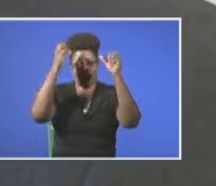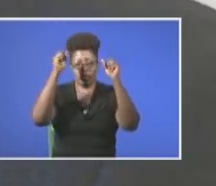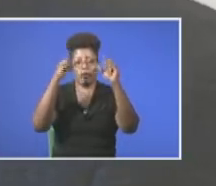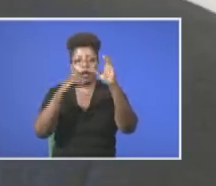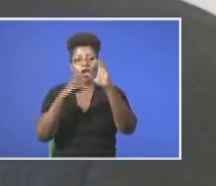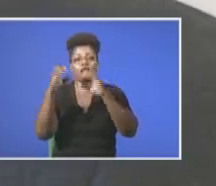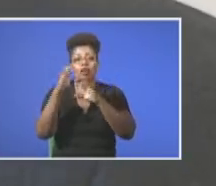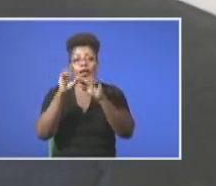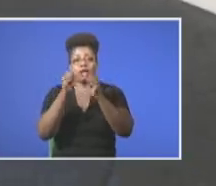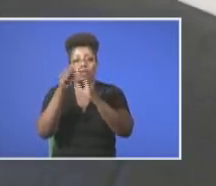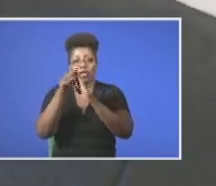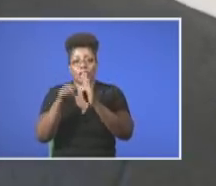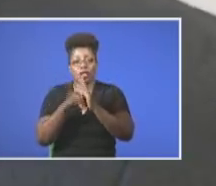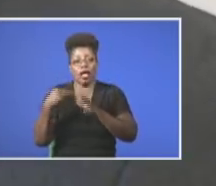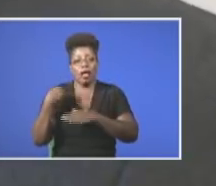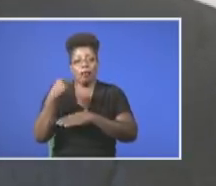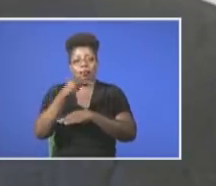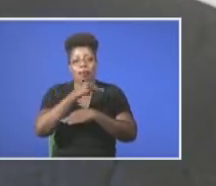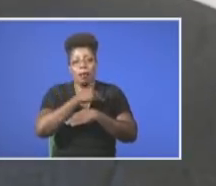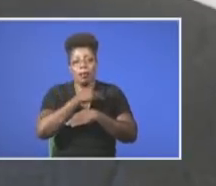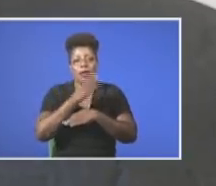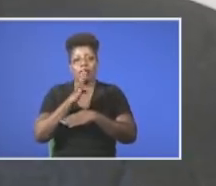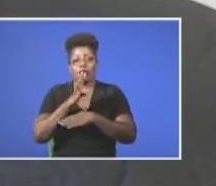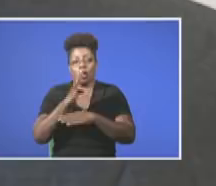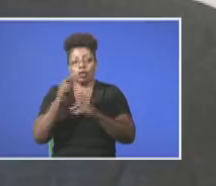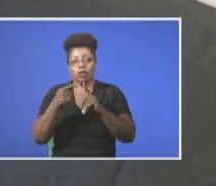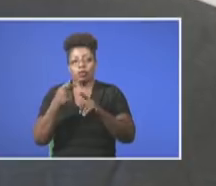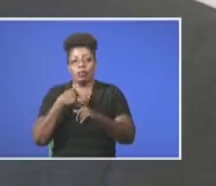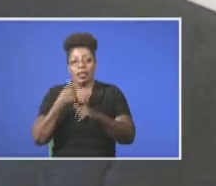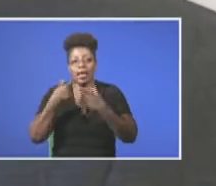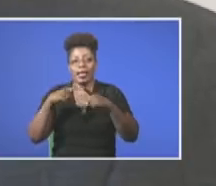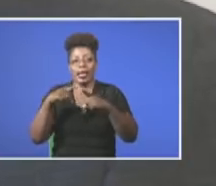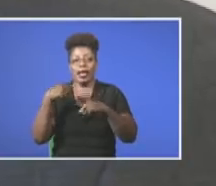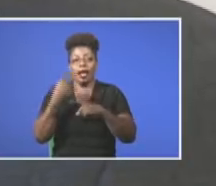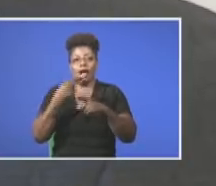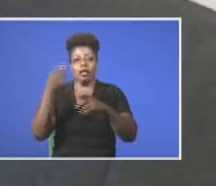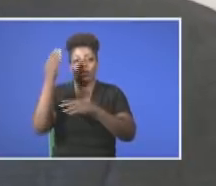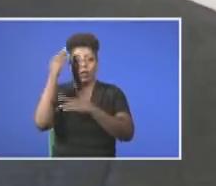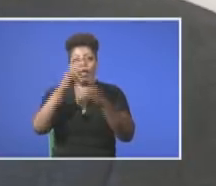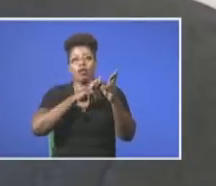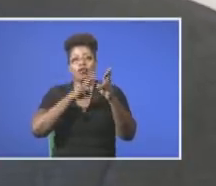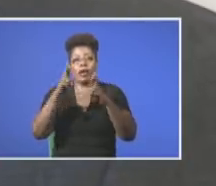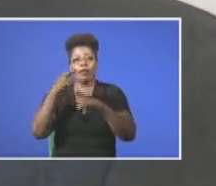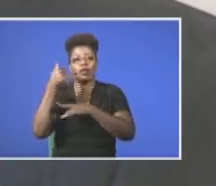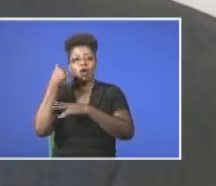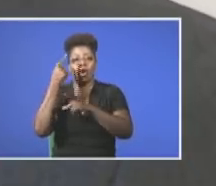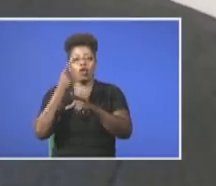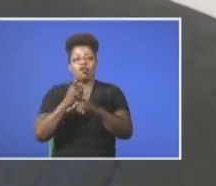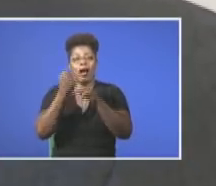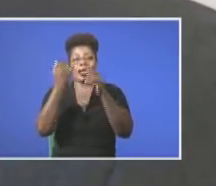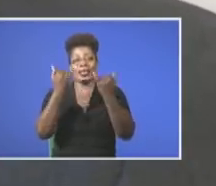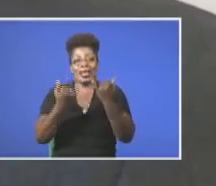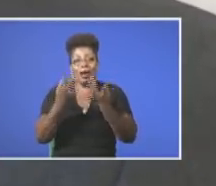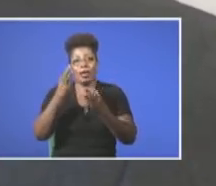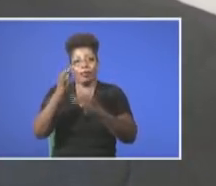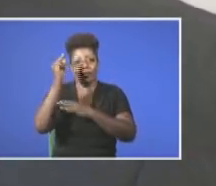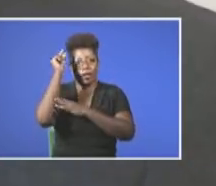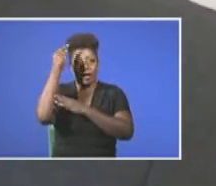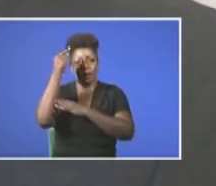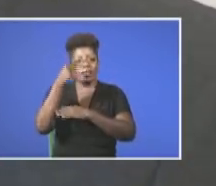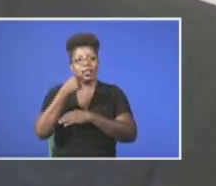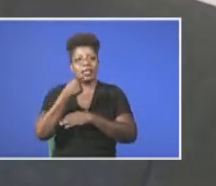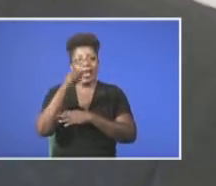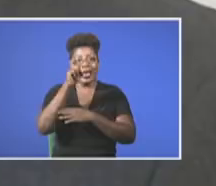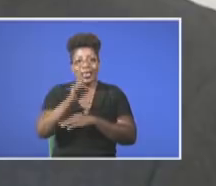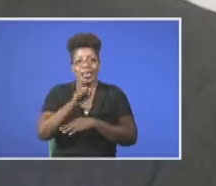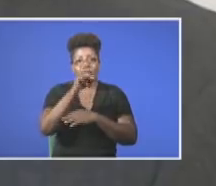Association, the members have already reached out to me and let our association know they are ready for the call right now. If the government says, I need 200